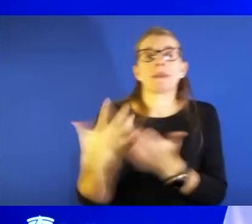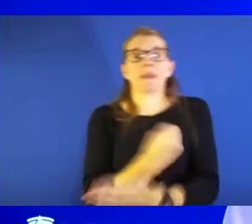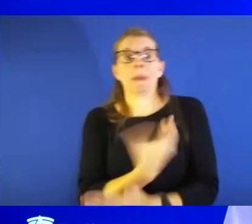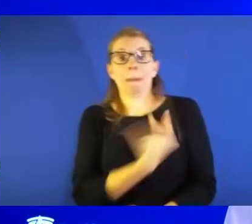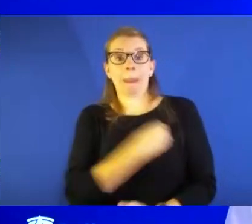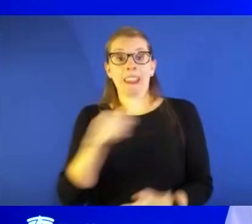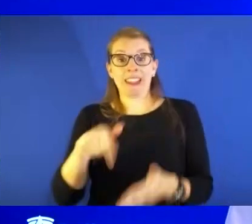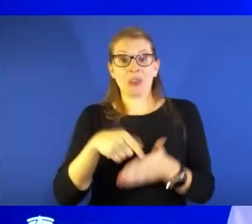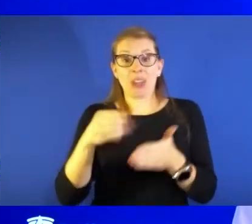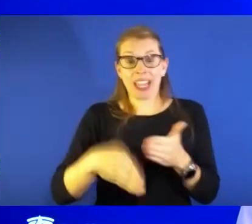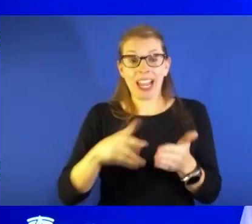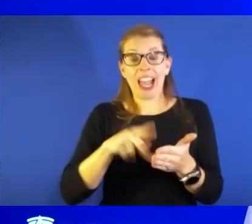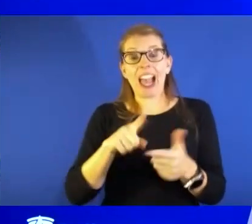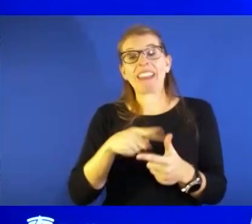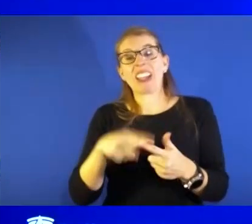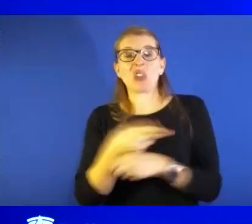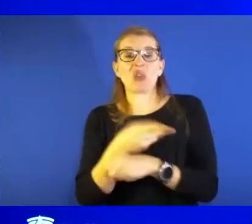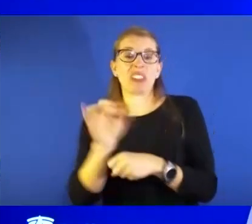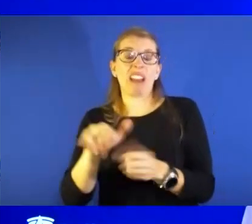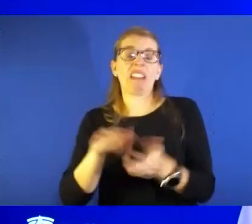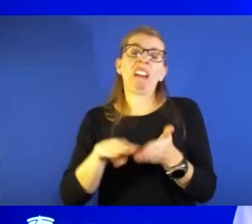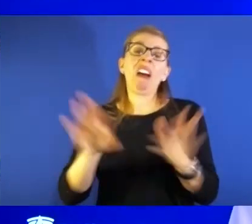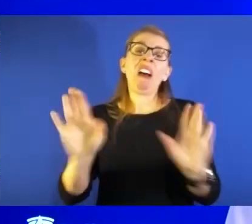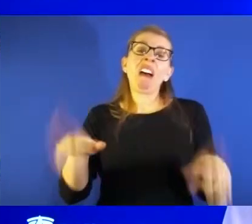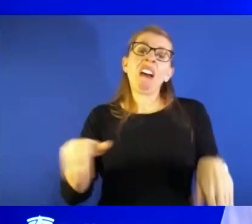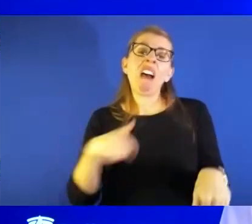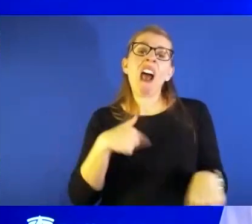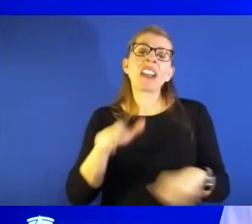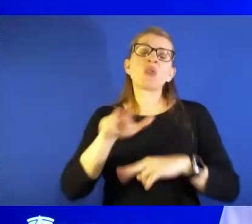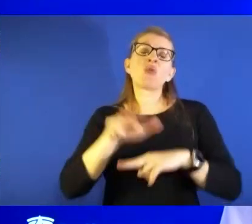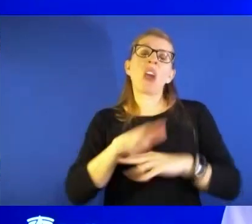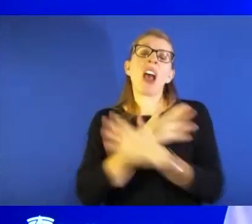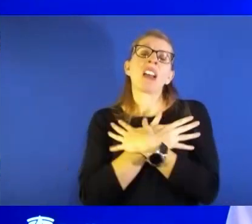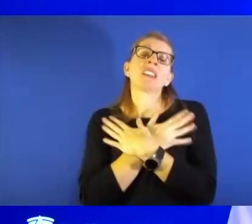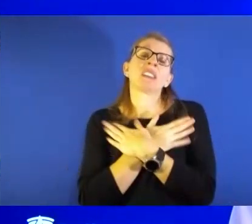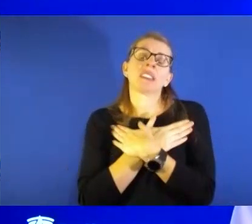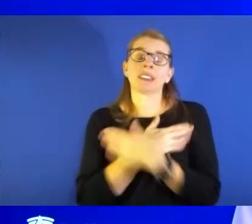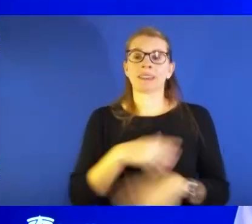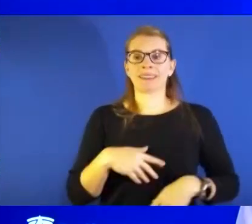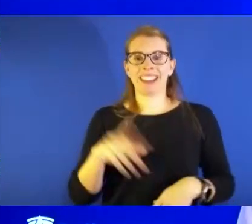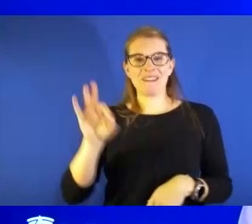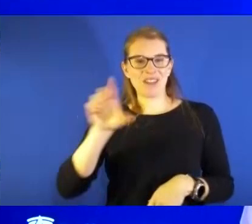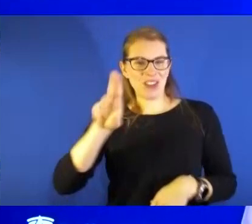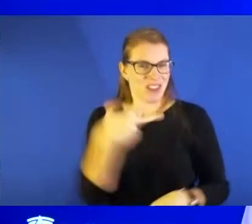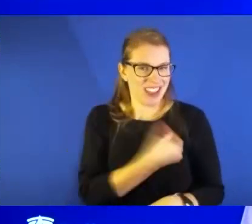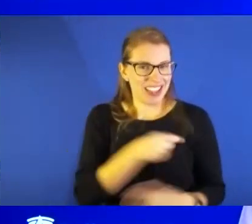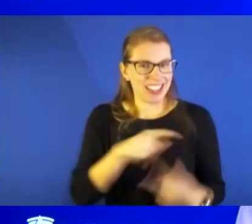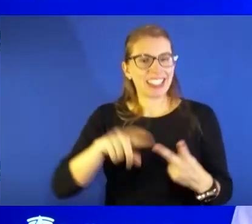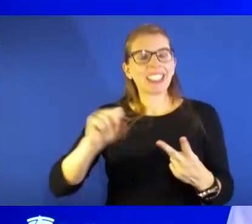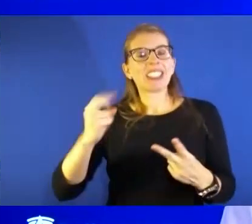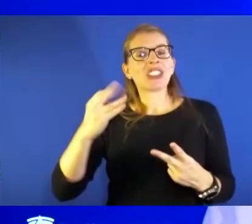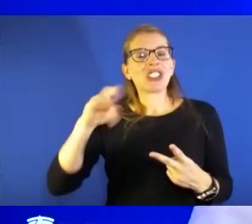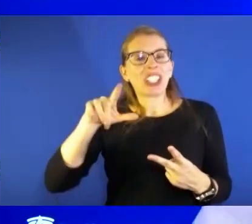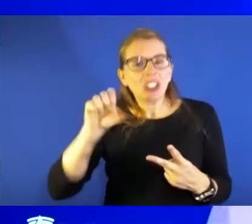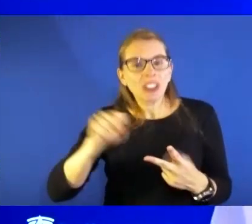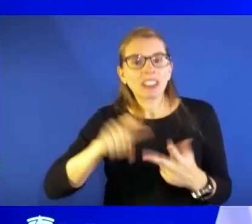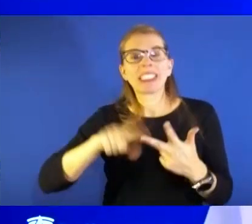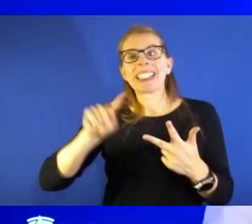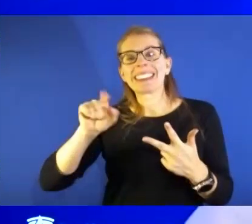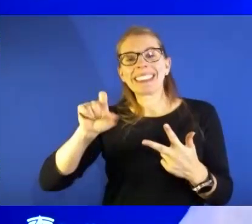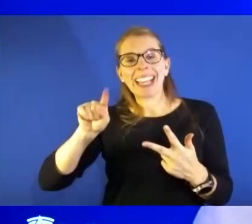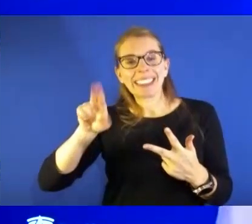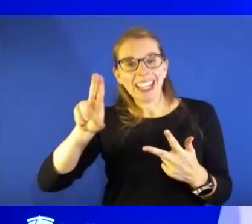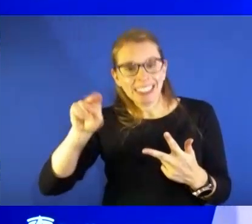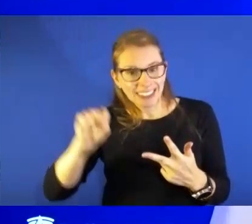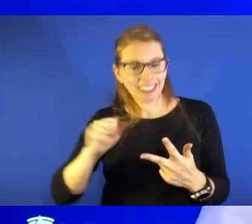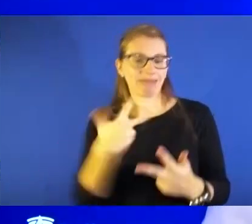and then use that as an excuse as to why you need to be resting. Get your influenza vaccine, get your shingles vaccine, get your tetanus vaccine, again, which